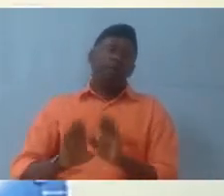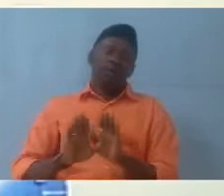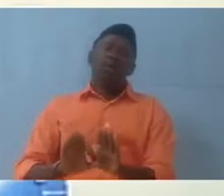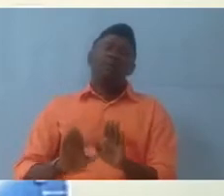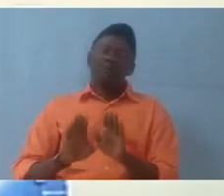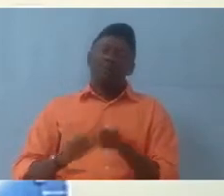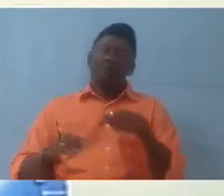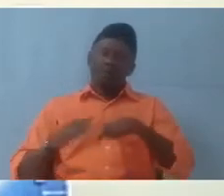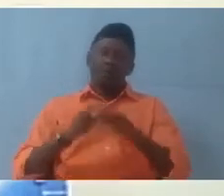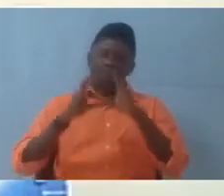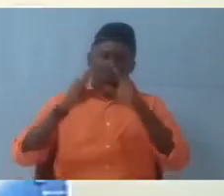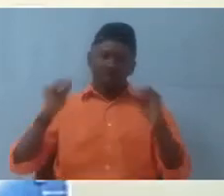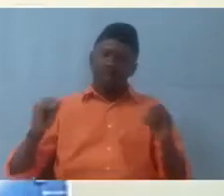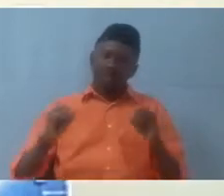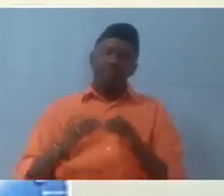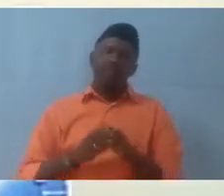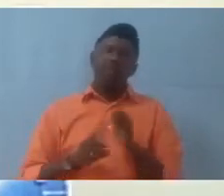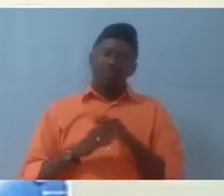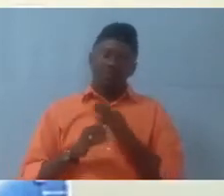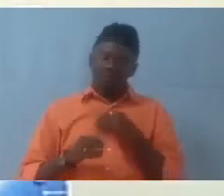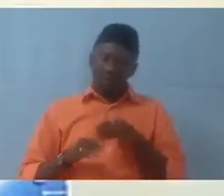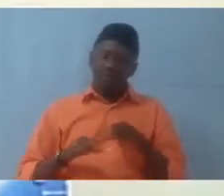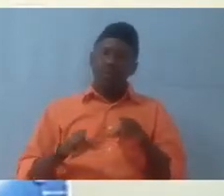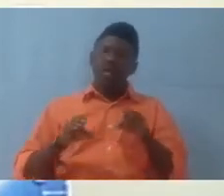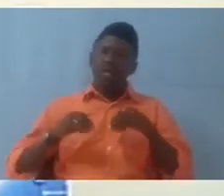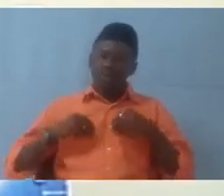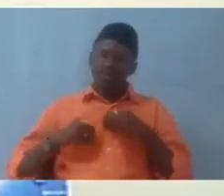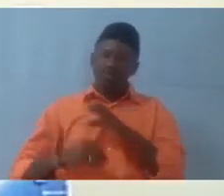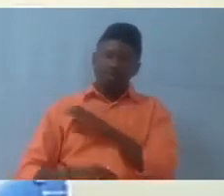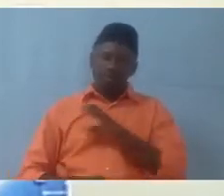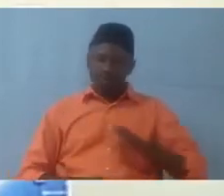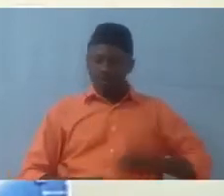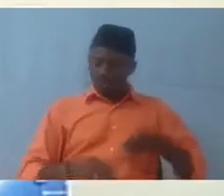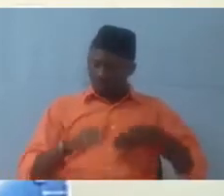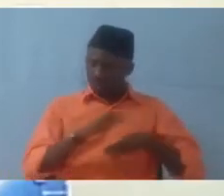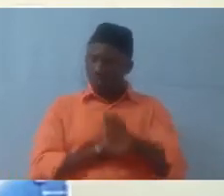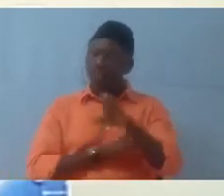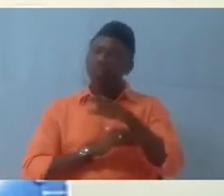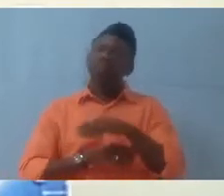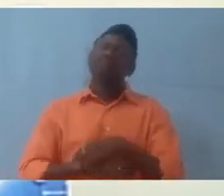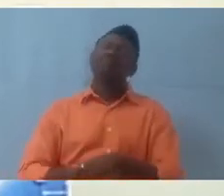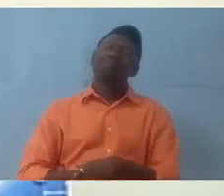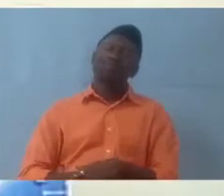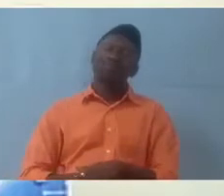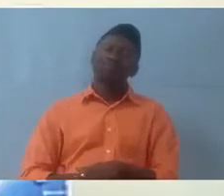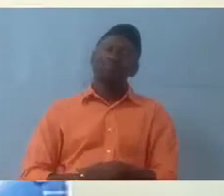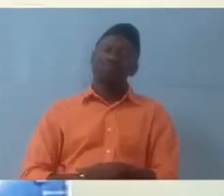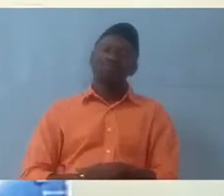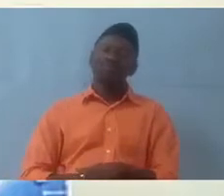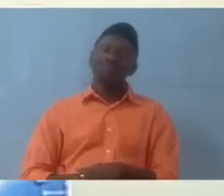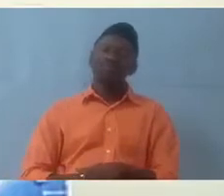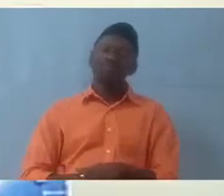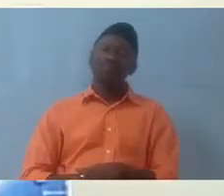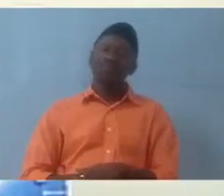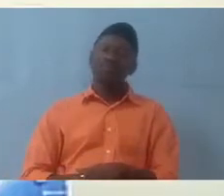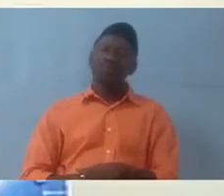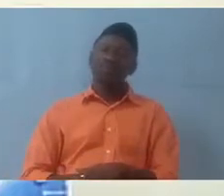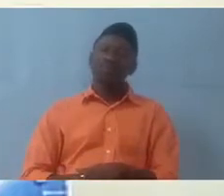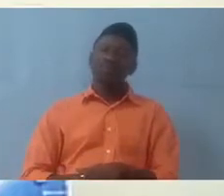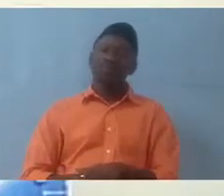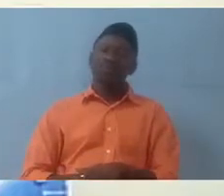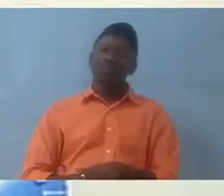nak before my presence would be requested in the CJ's office. Balañ ma agale na ci office CJ bi. So but then the reason was